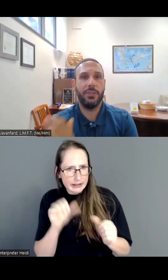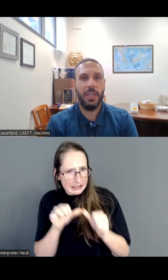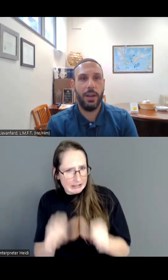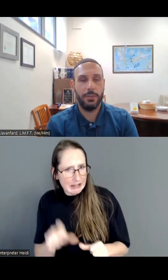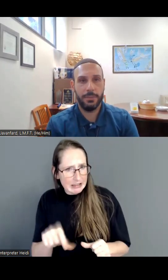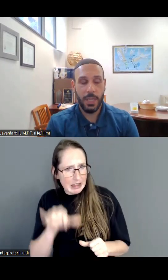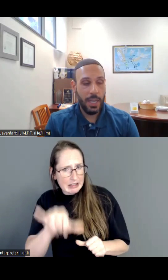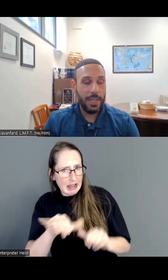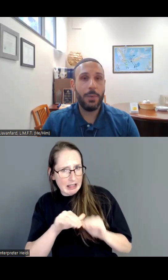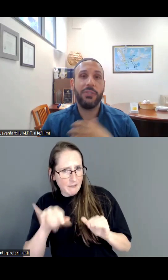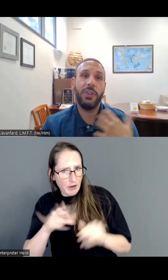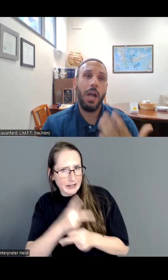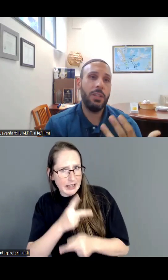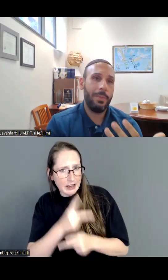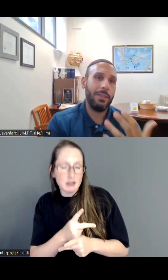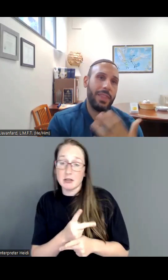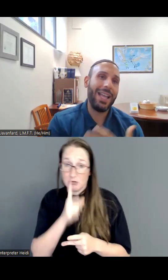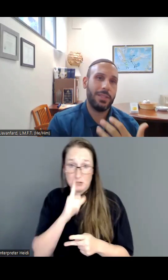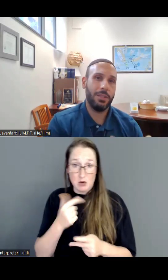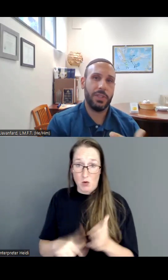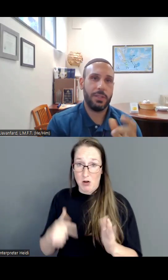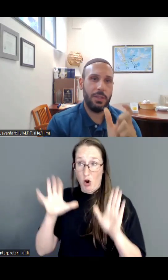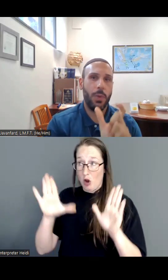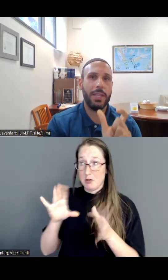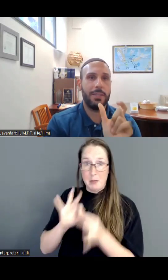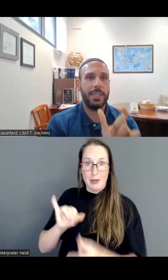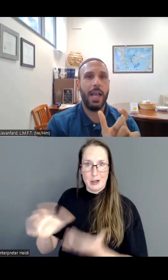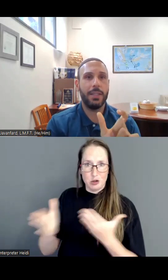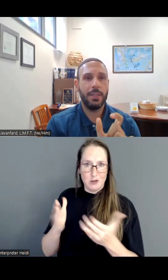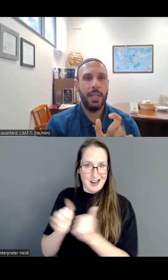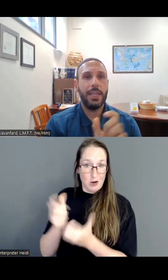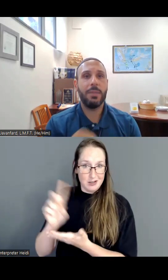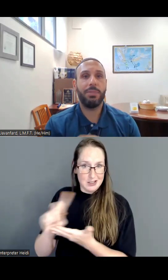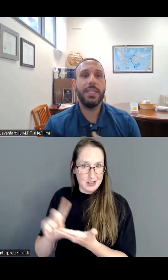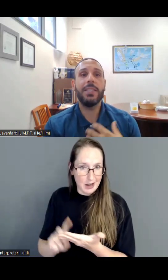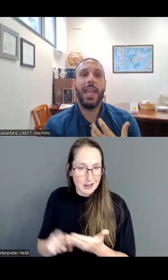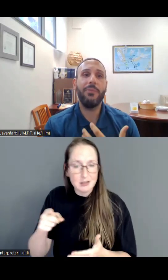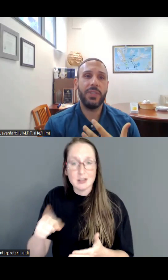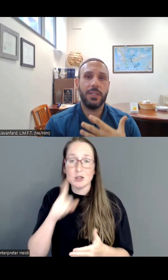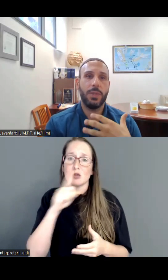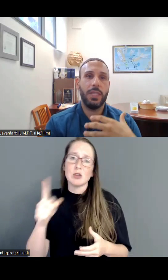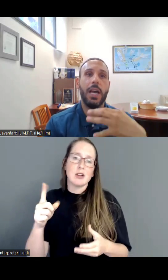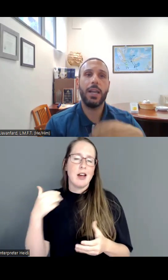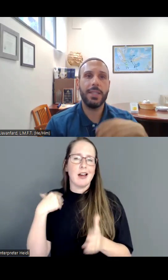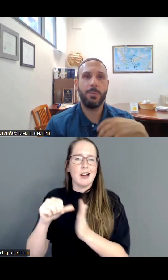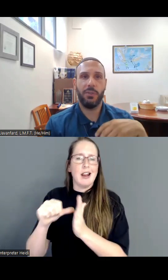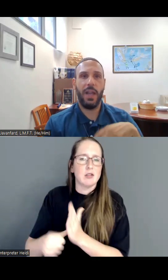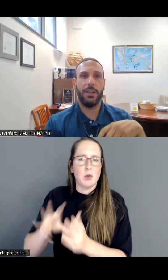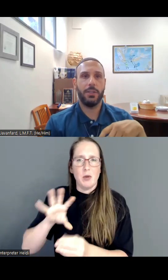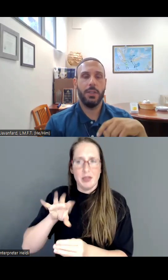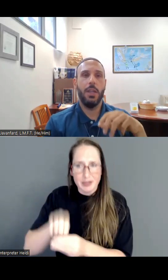that level of care. Now, what's phenomenal about that service and the way it's designed is it places an emphasis within us